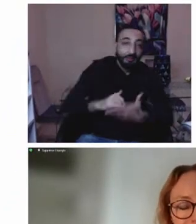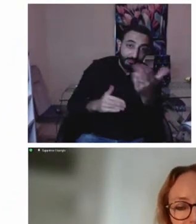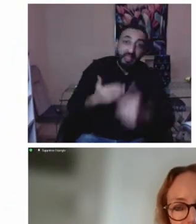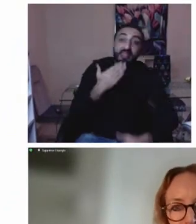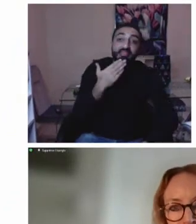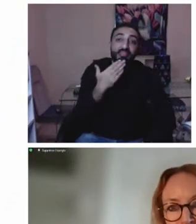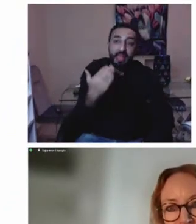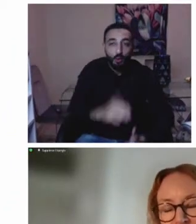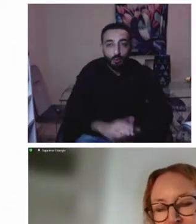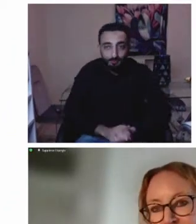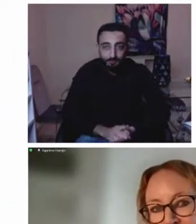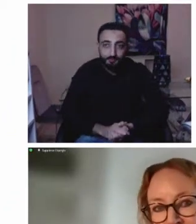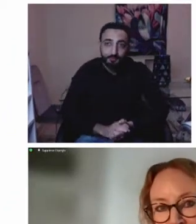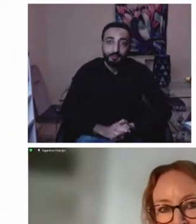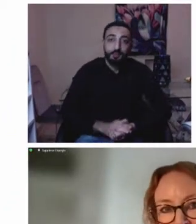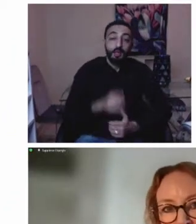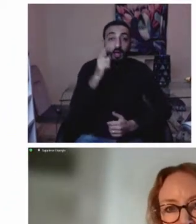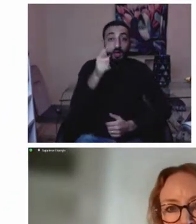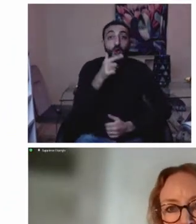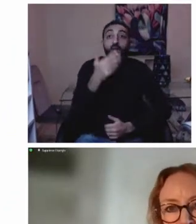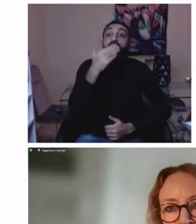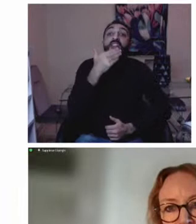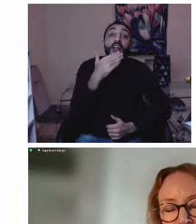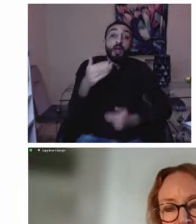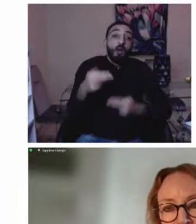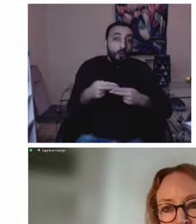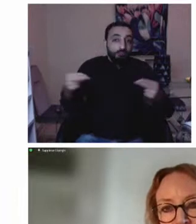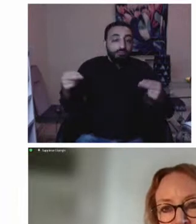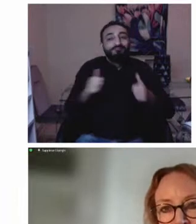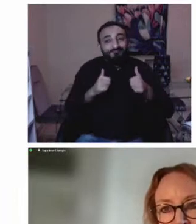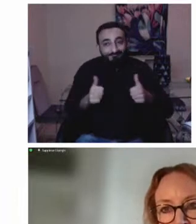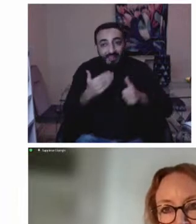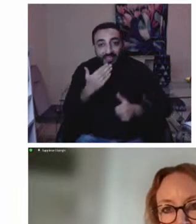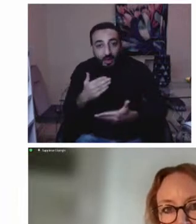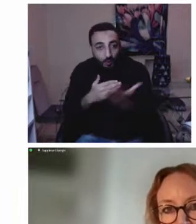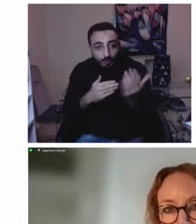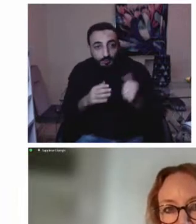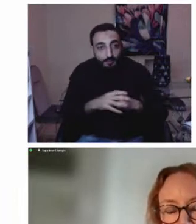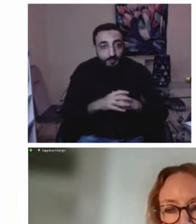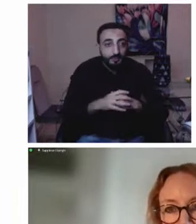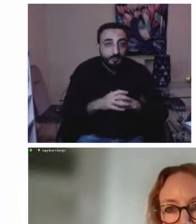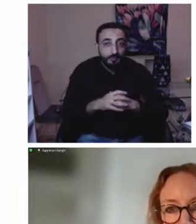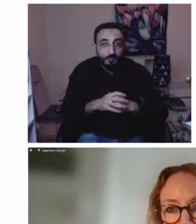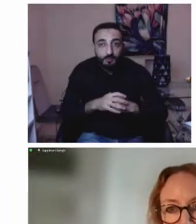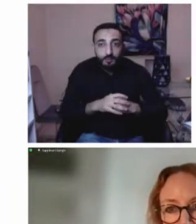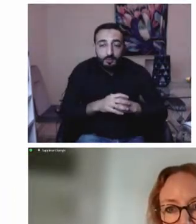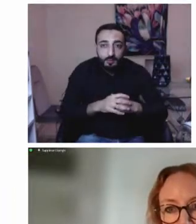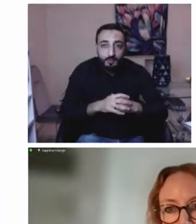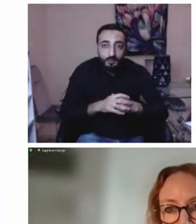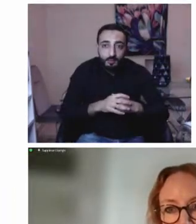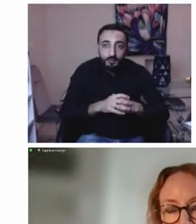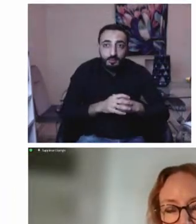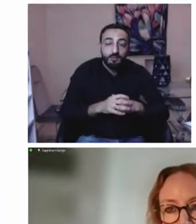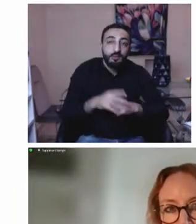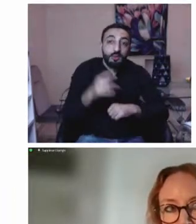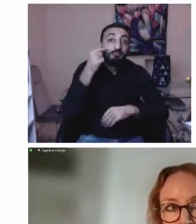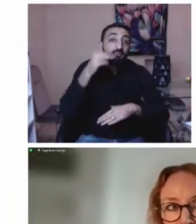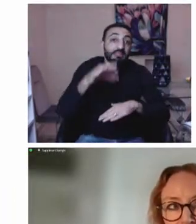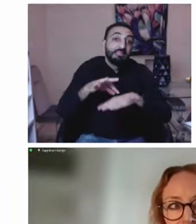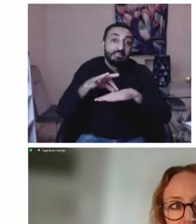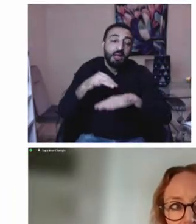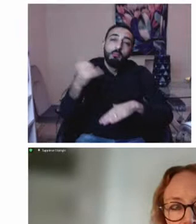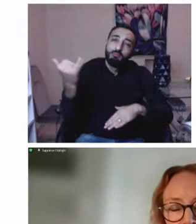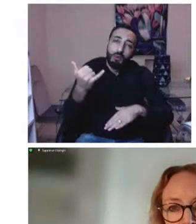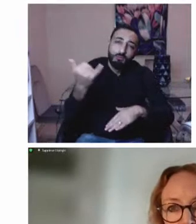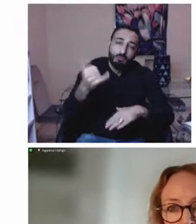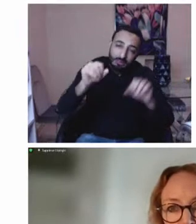Christina, thank you very much for your contribution. This is very valuable and also echoes some of the comments and the suggestions